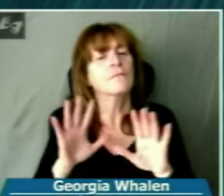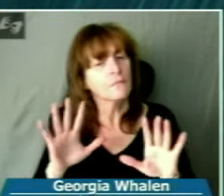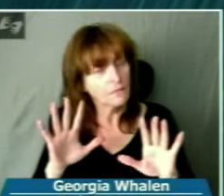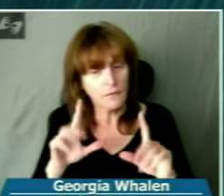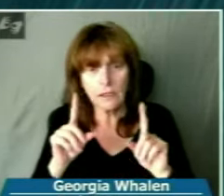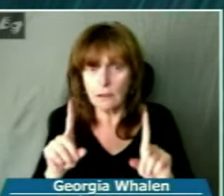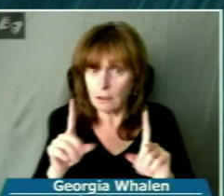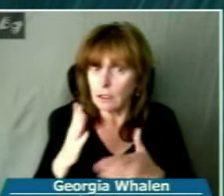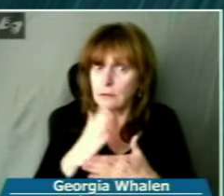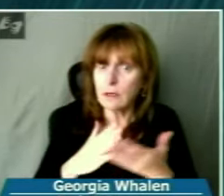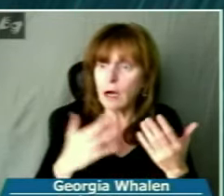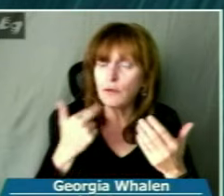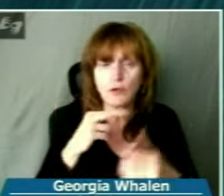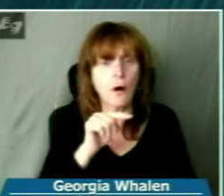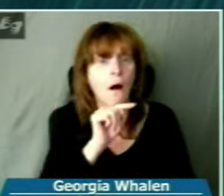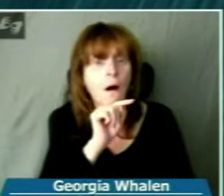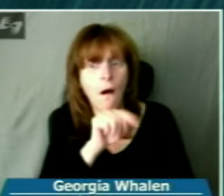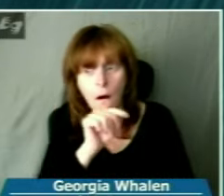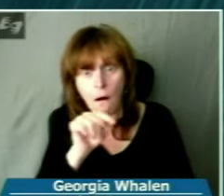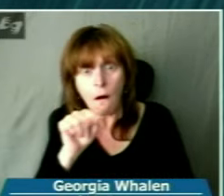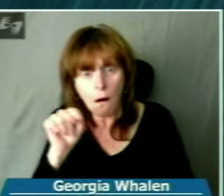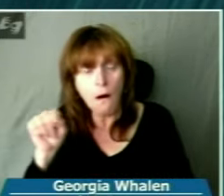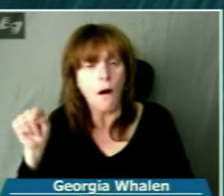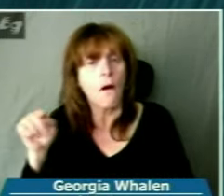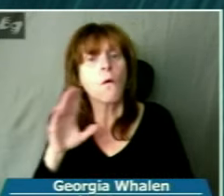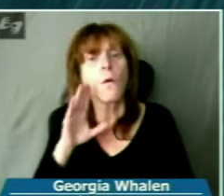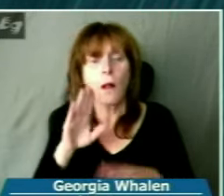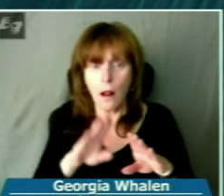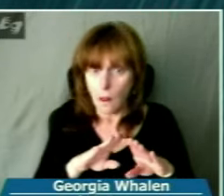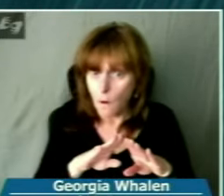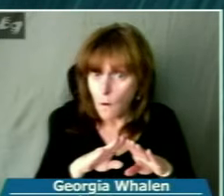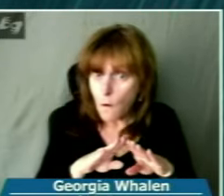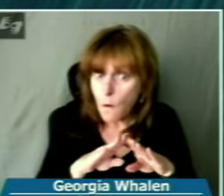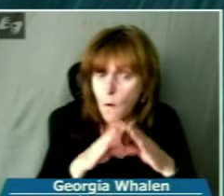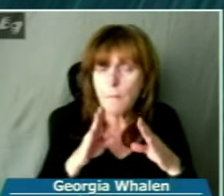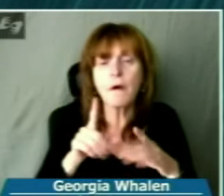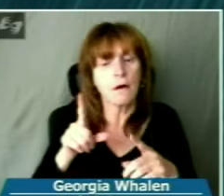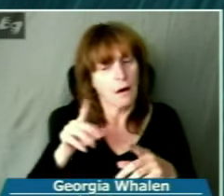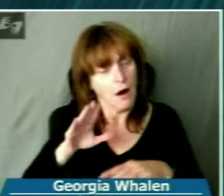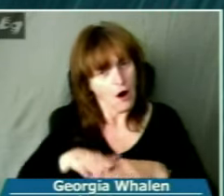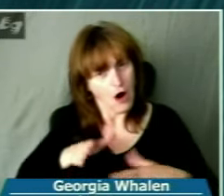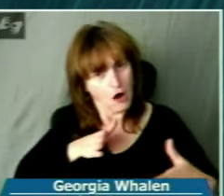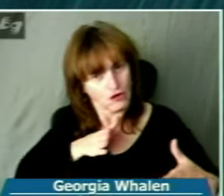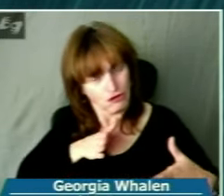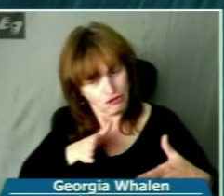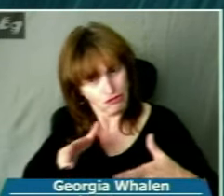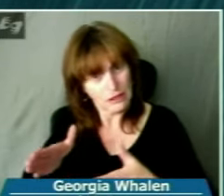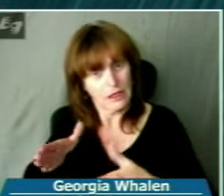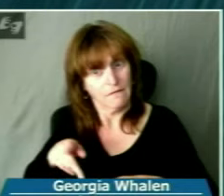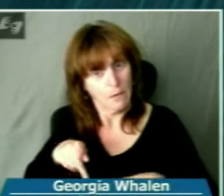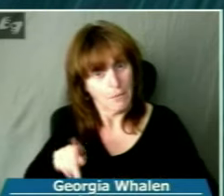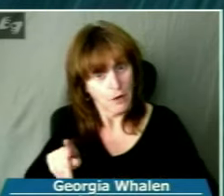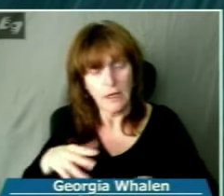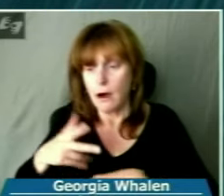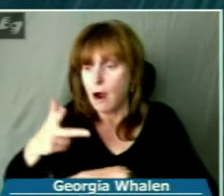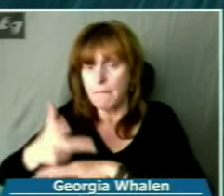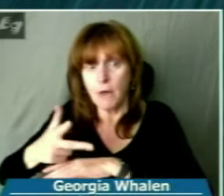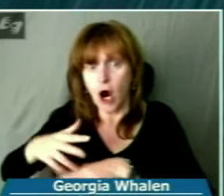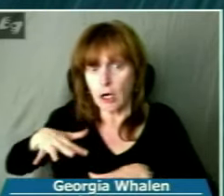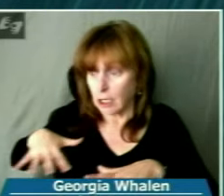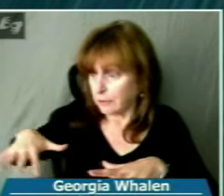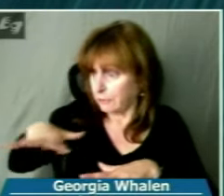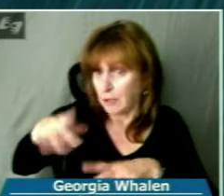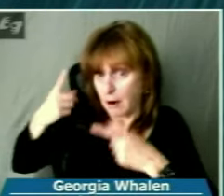you know, there has to be a kind of an understanding on the street. There has to be some consensus around, you know, opening up those spaces. It doesn't, it